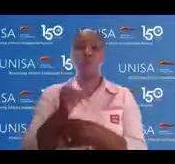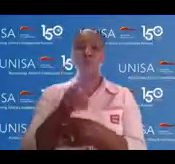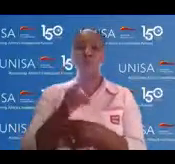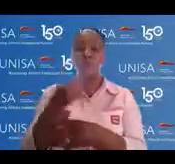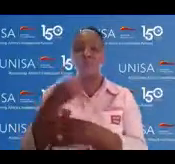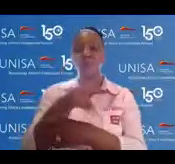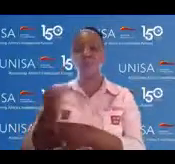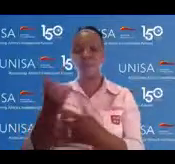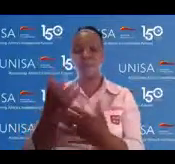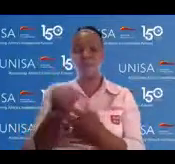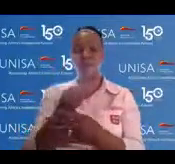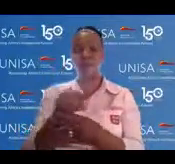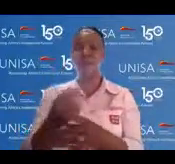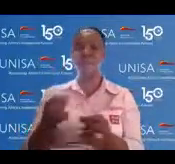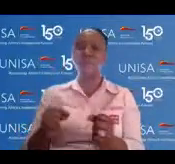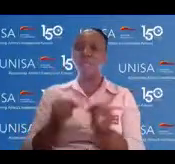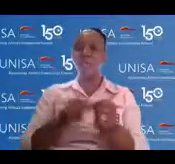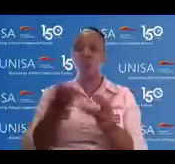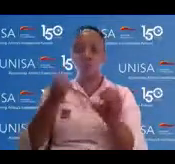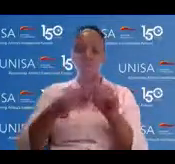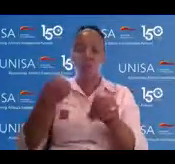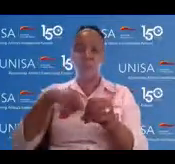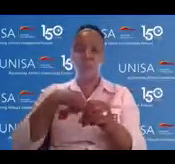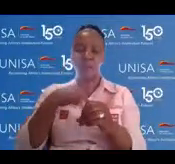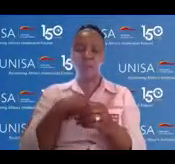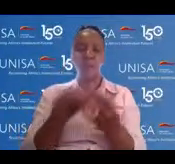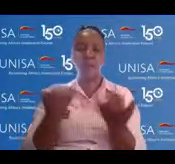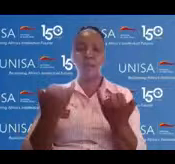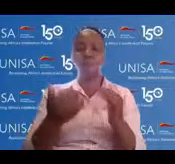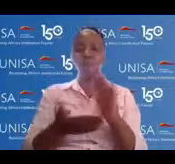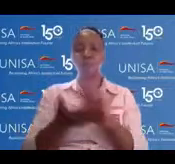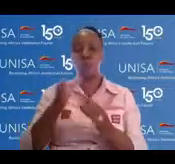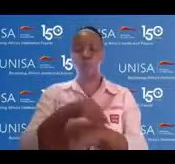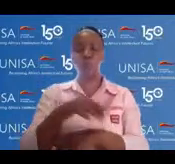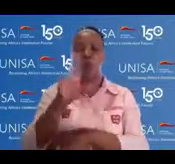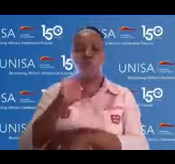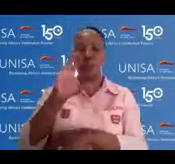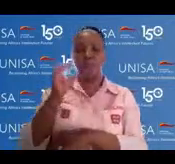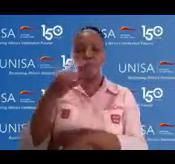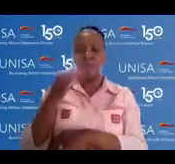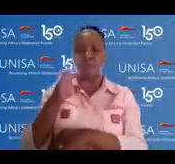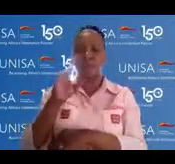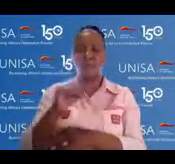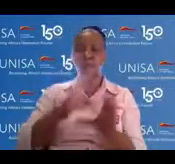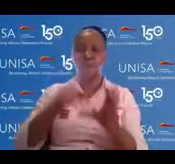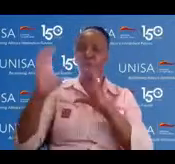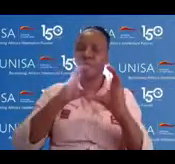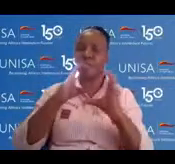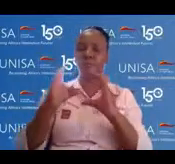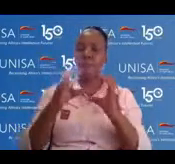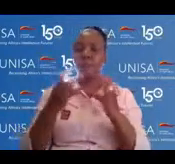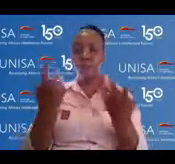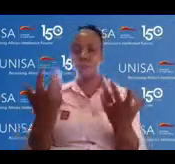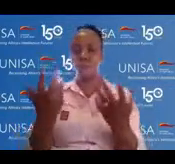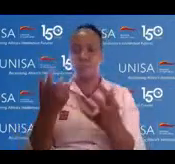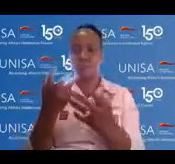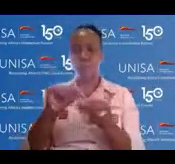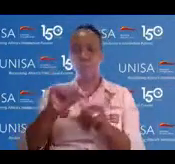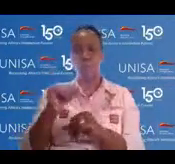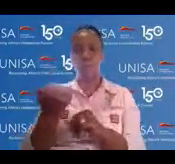today. Let me go to Richard now. Richard, you continuing the conversation on the next tab for us. Thanks,